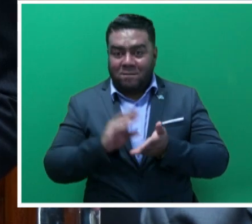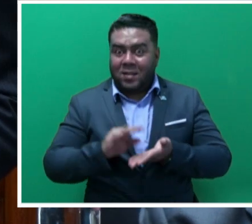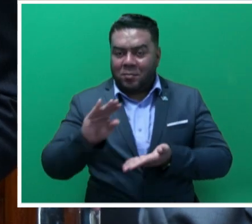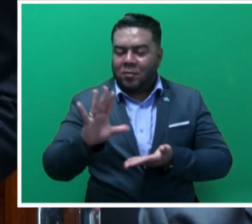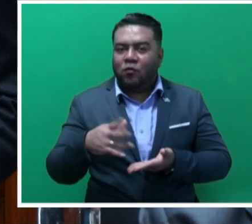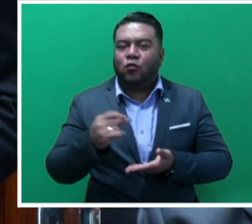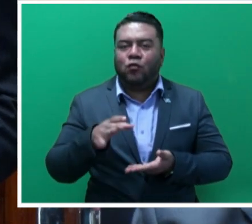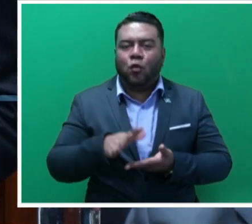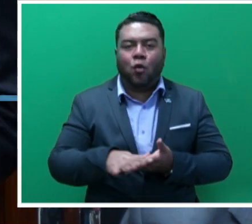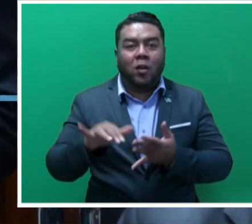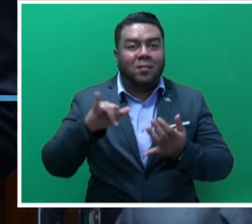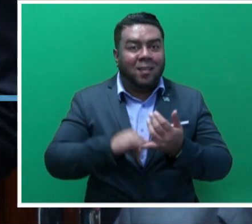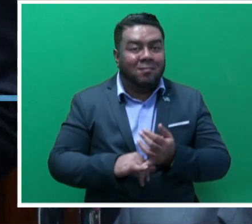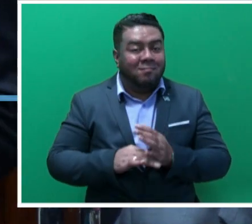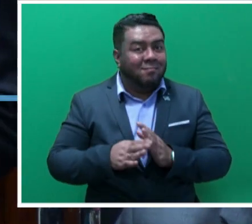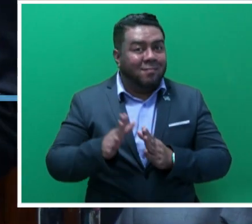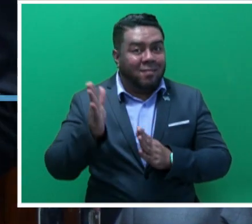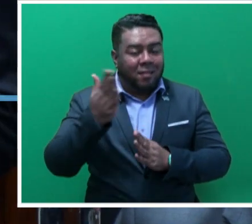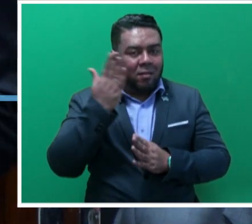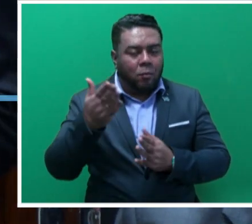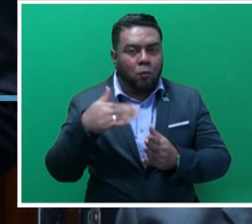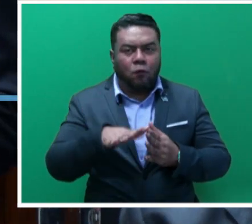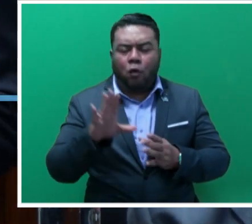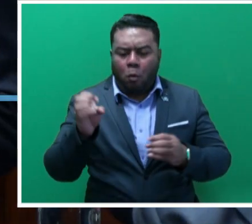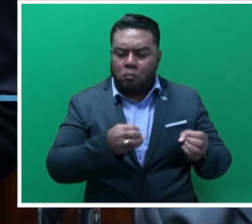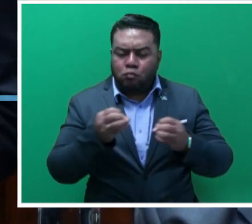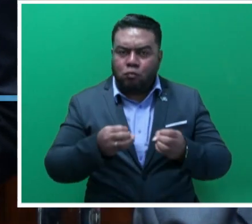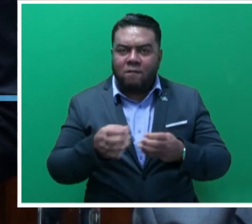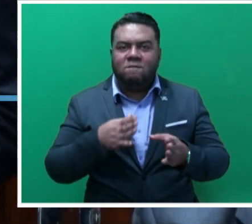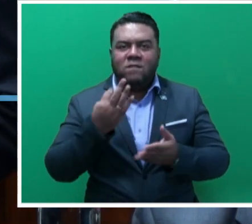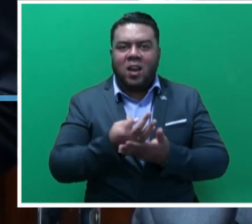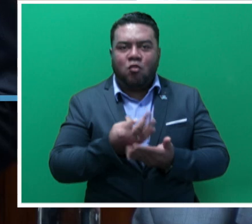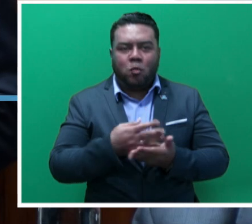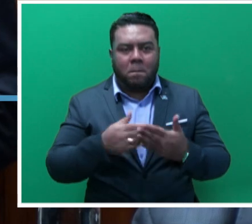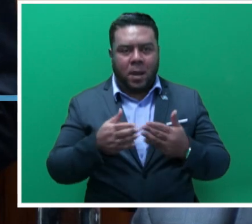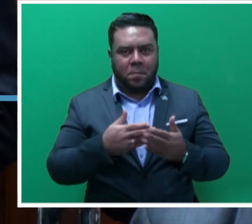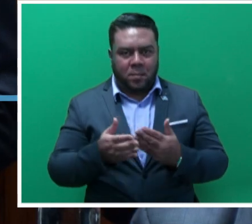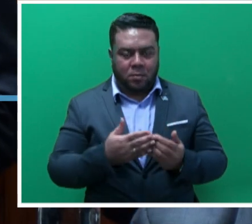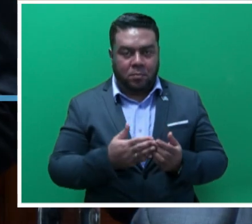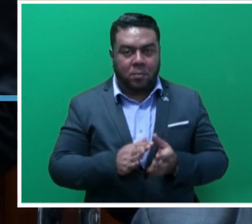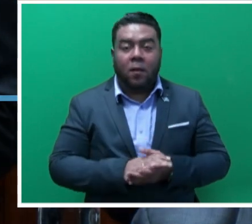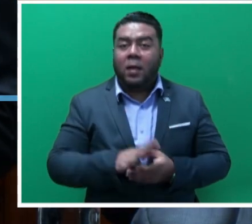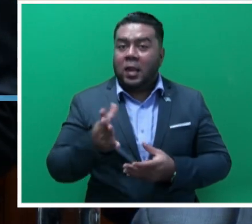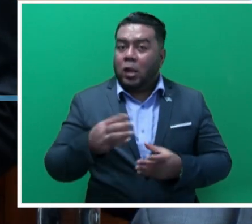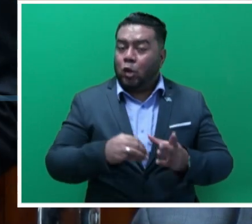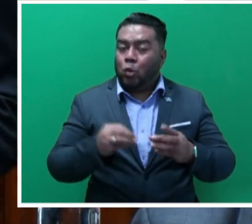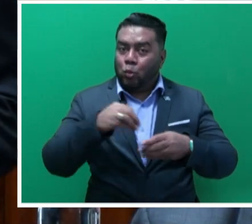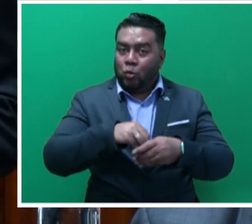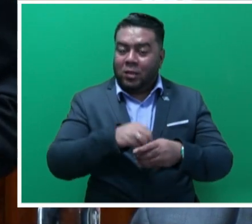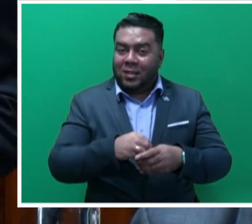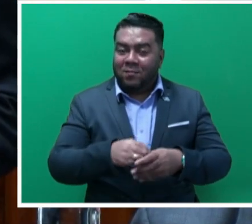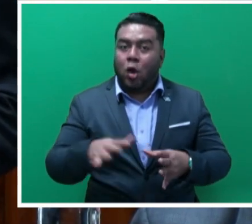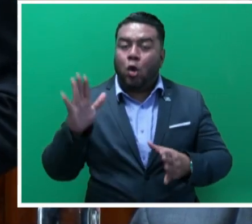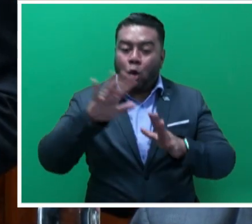commitment to self-reliance, operational excellence, and sustainable financial management. In an increasingly competitive global aviation